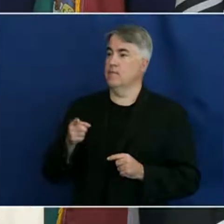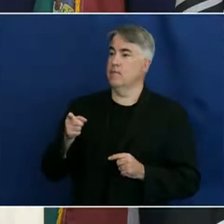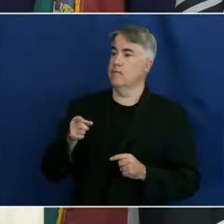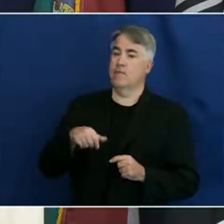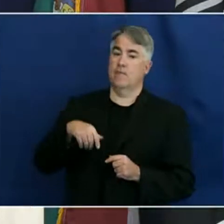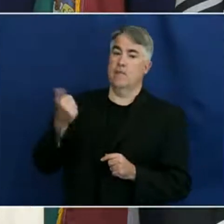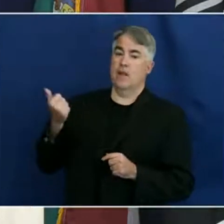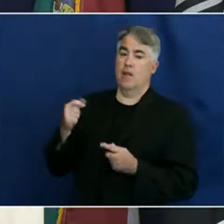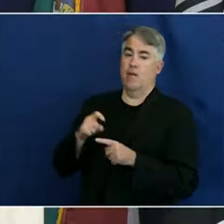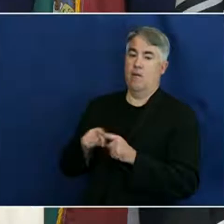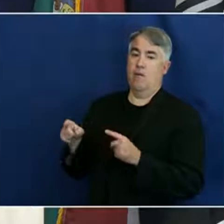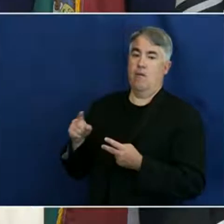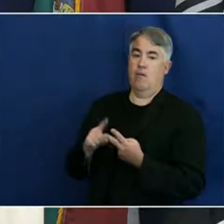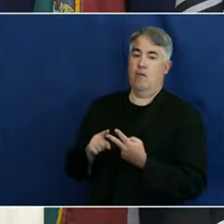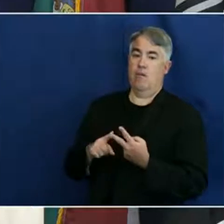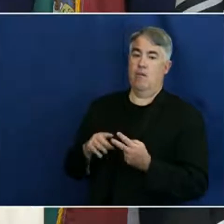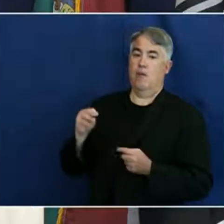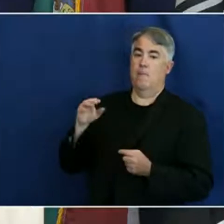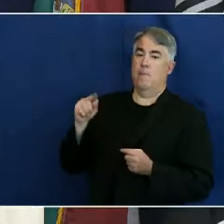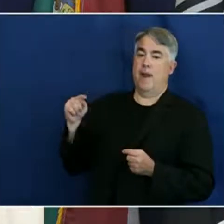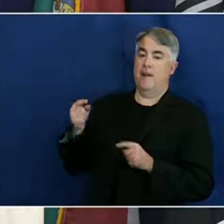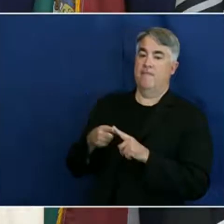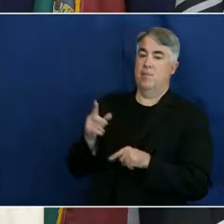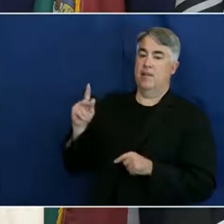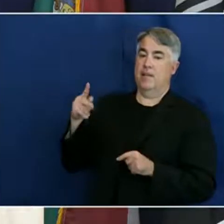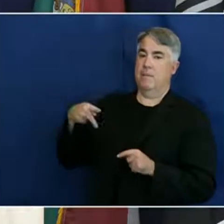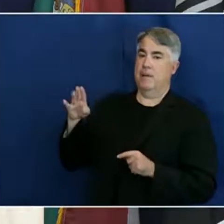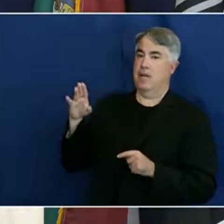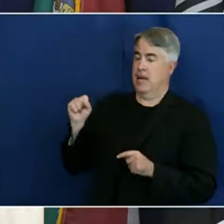This next call is from Matt Hoffman with KPBS.